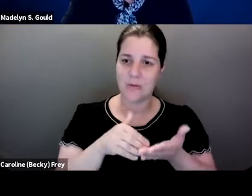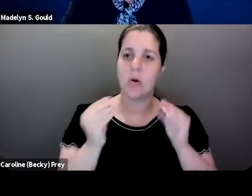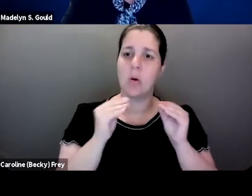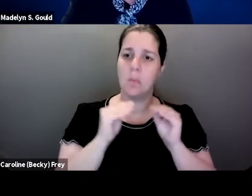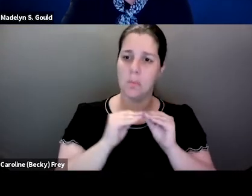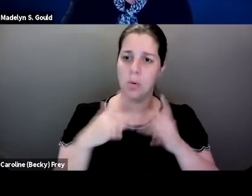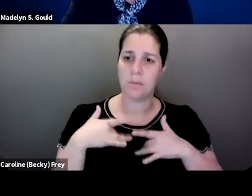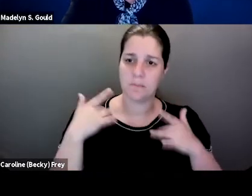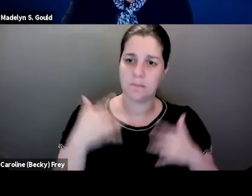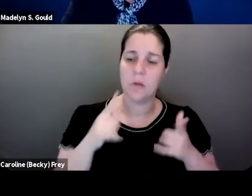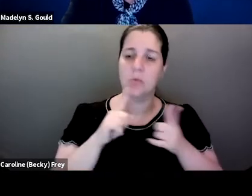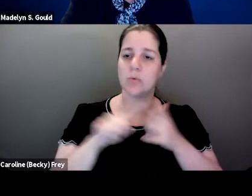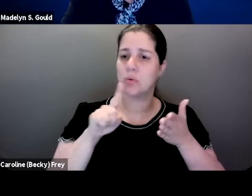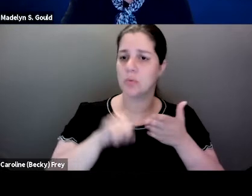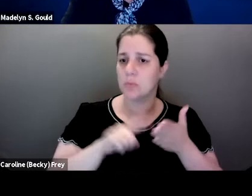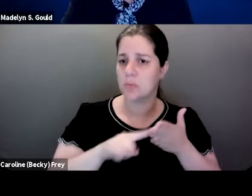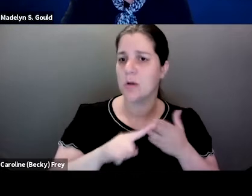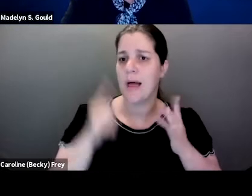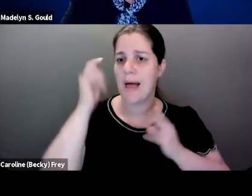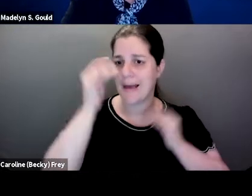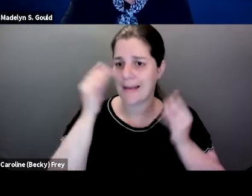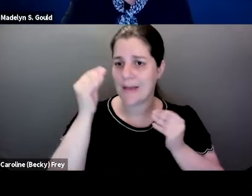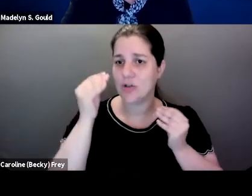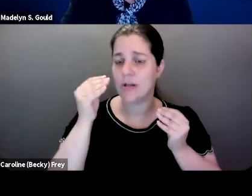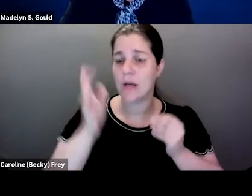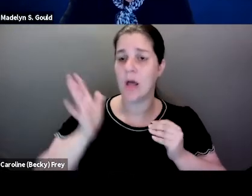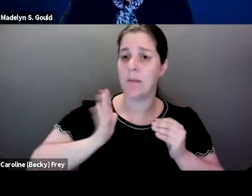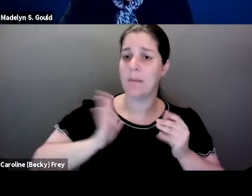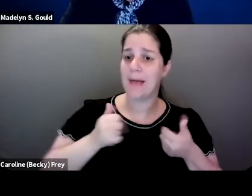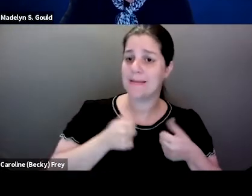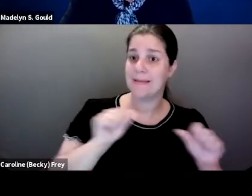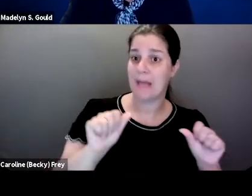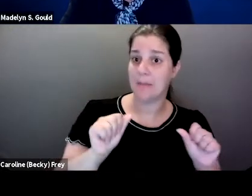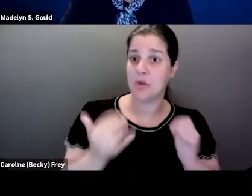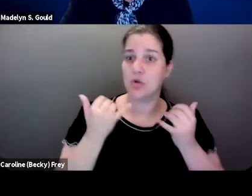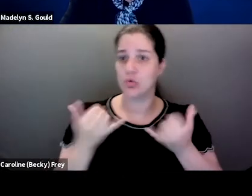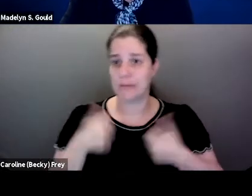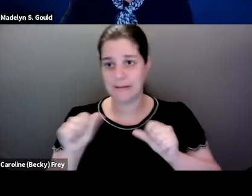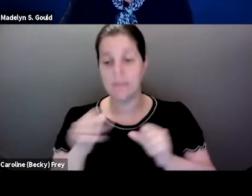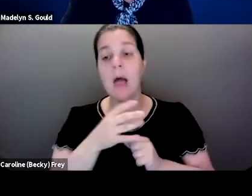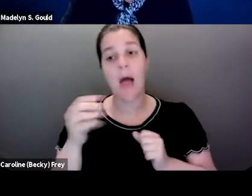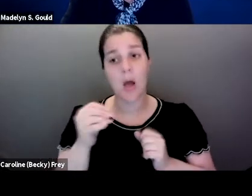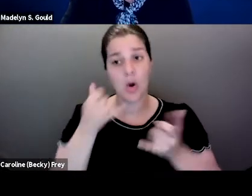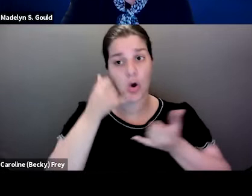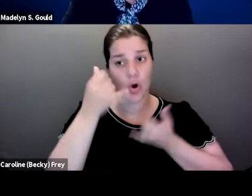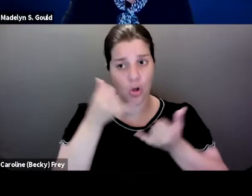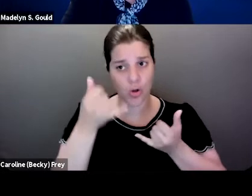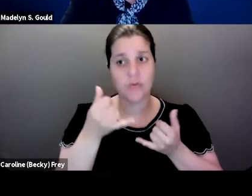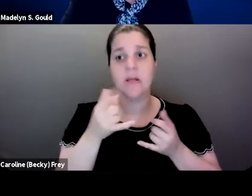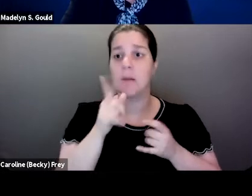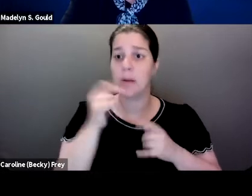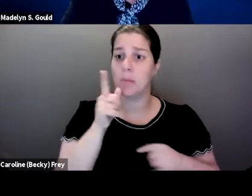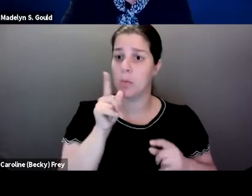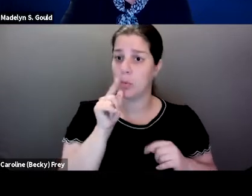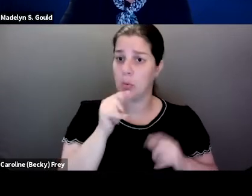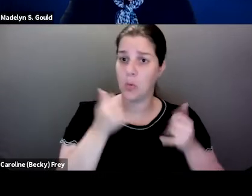current suicidal ideation, recent ideation, and past attempts, and that callers are more likely to experience